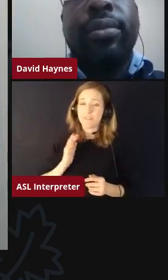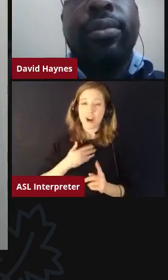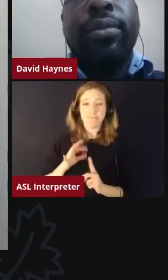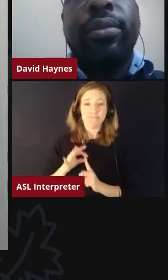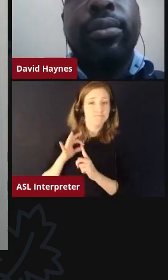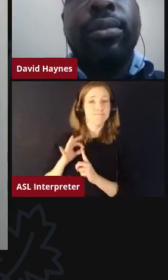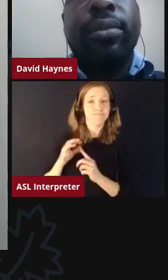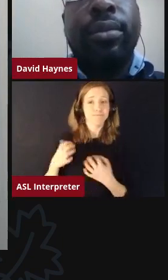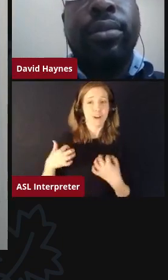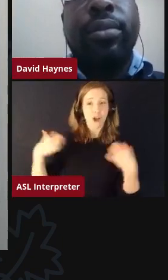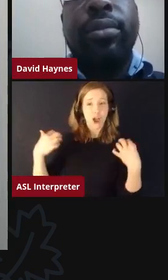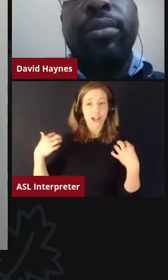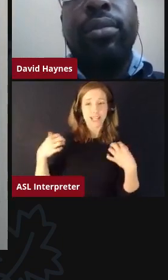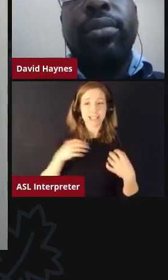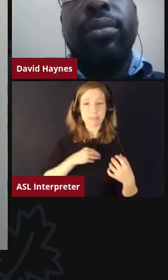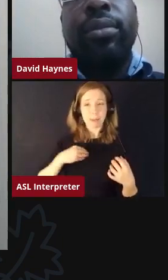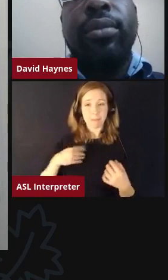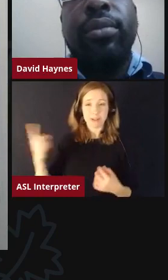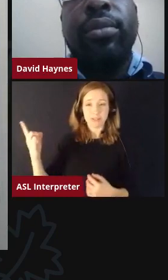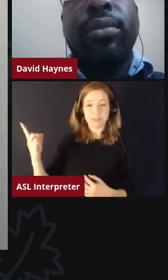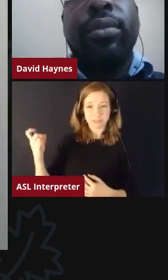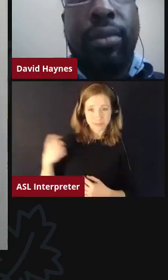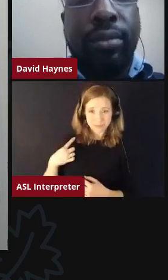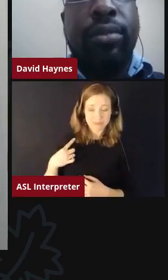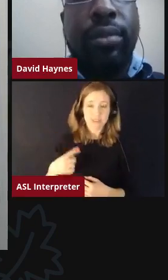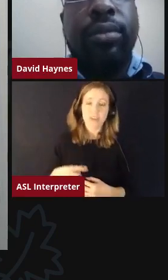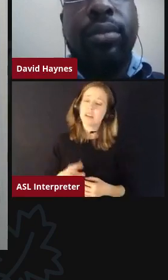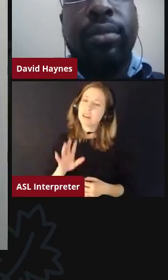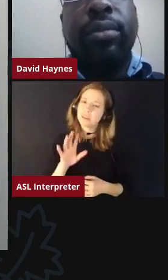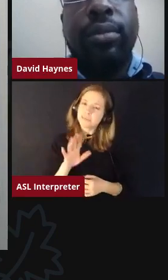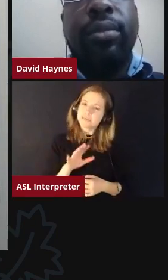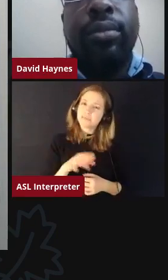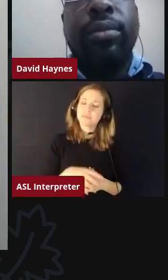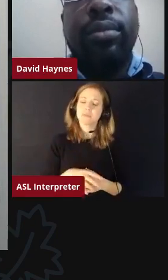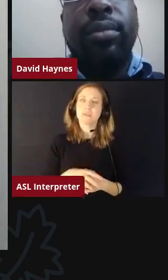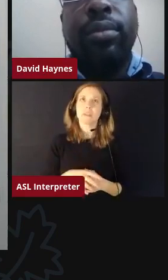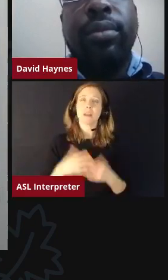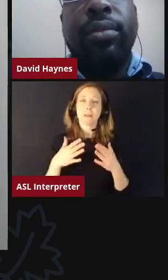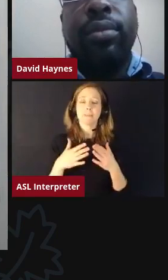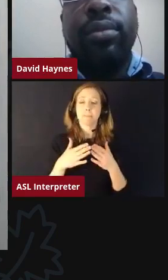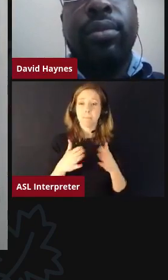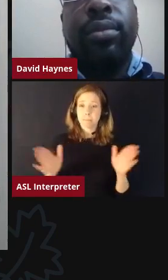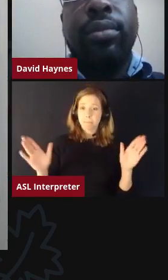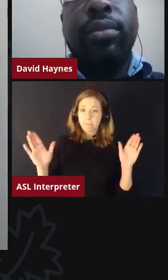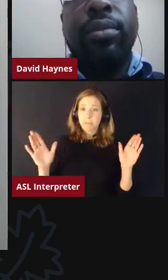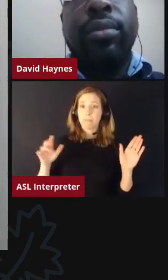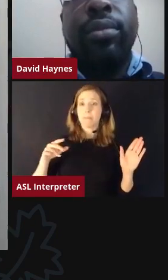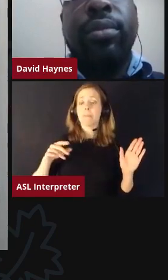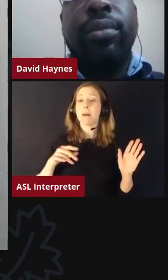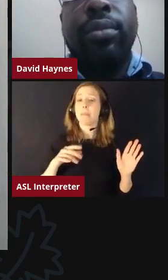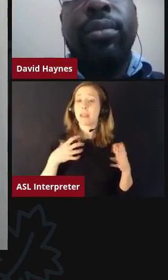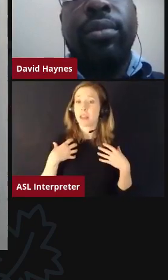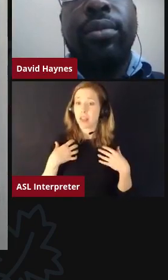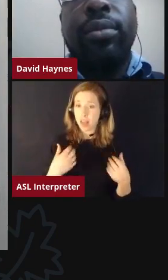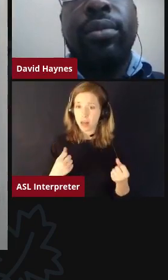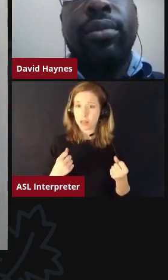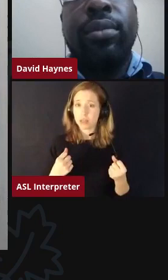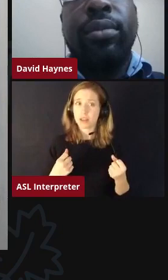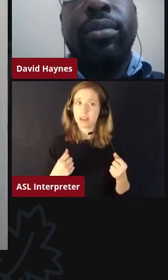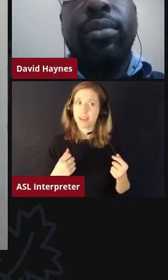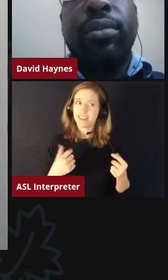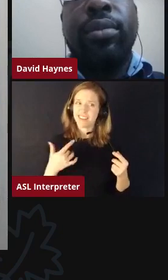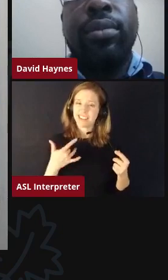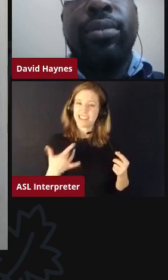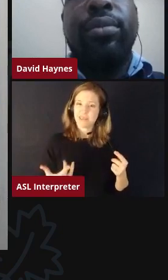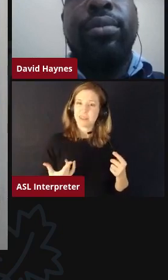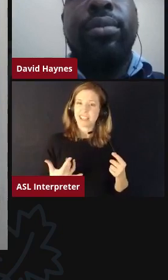asking, with public health generally not being a for-profit sector, how can we